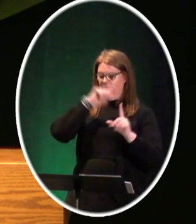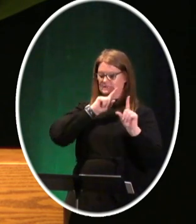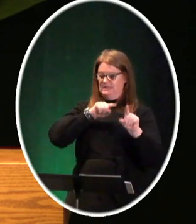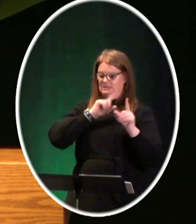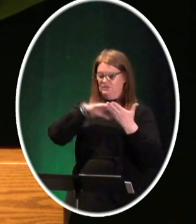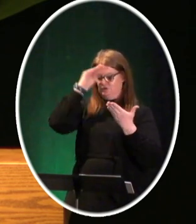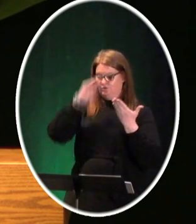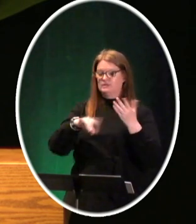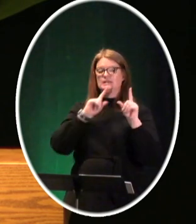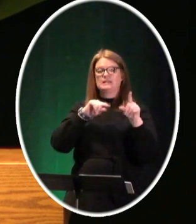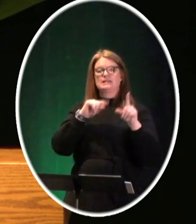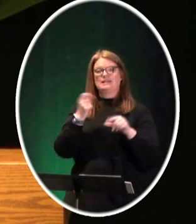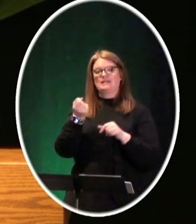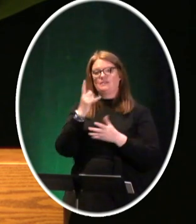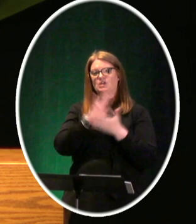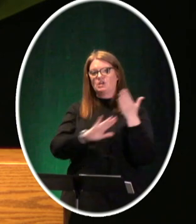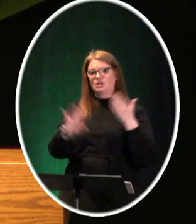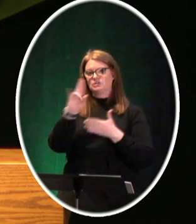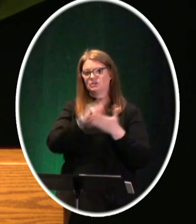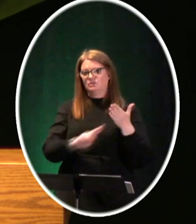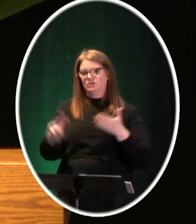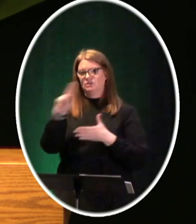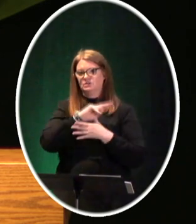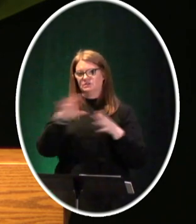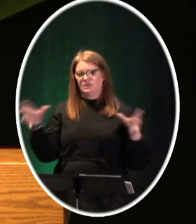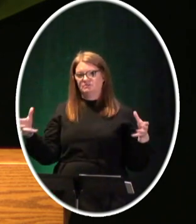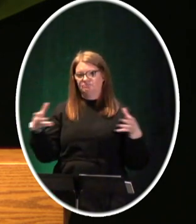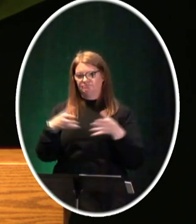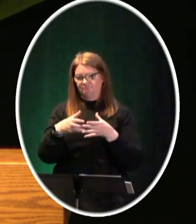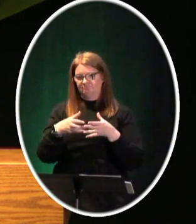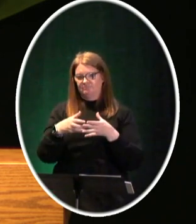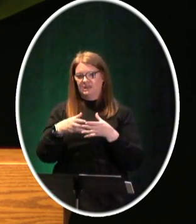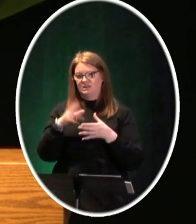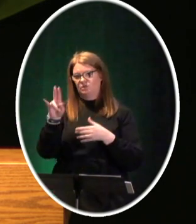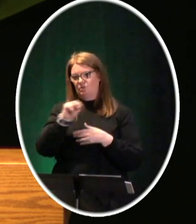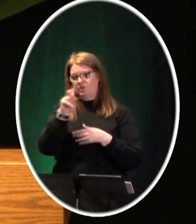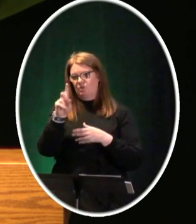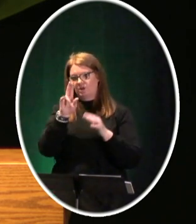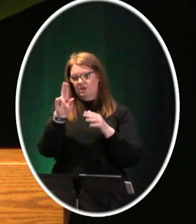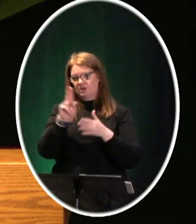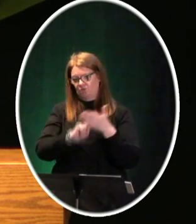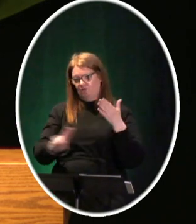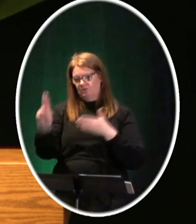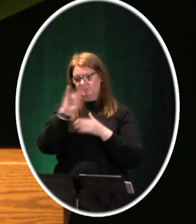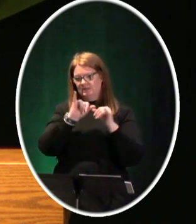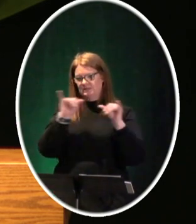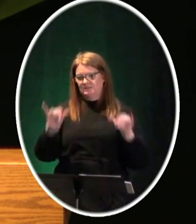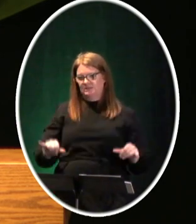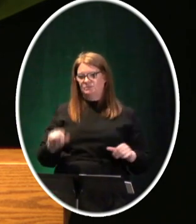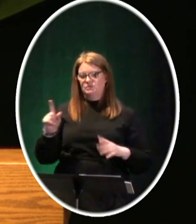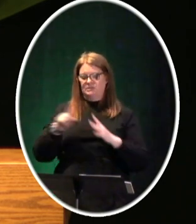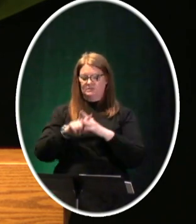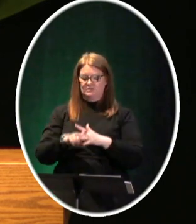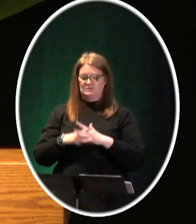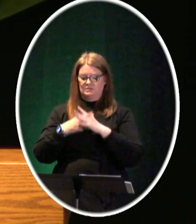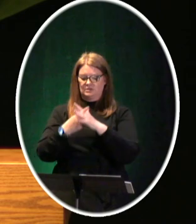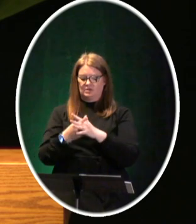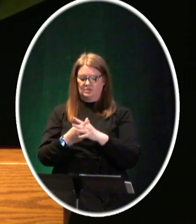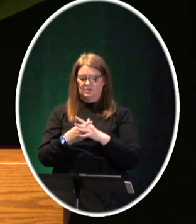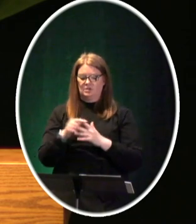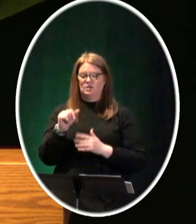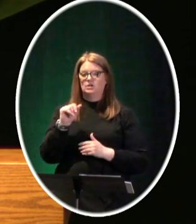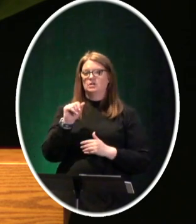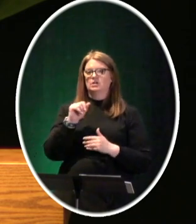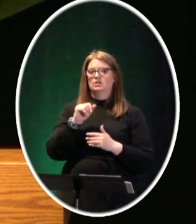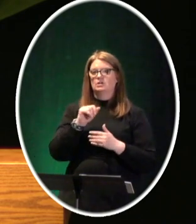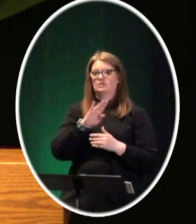colleges and universities that make up the North Dakota University System. Ms. Johnson began her undergraduate studies while serving